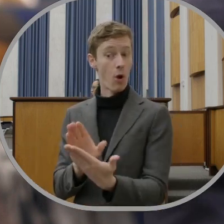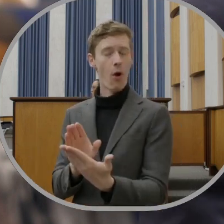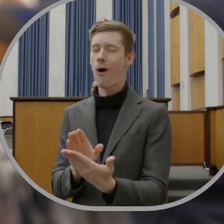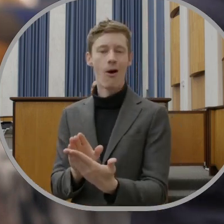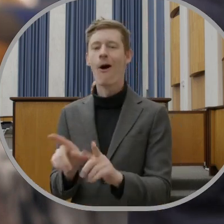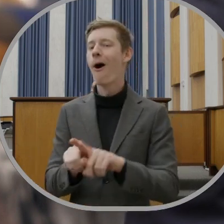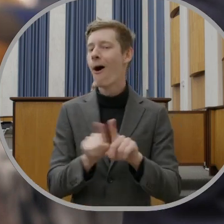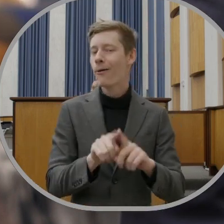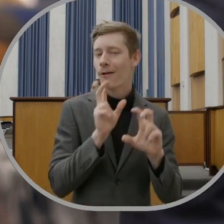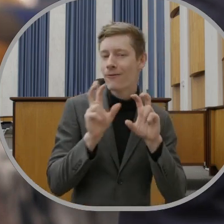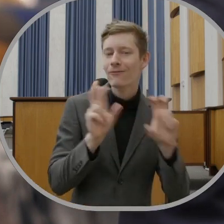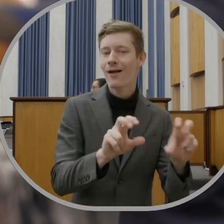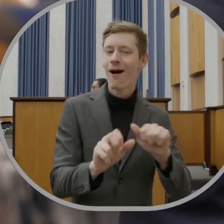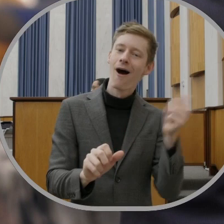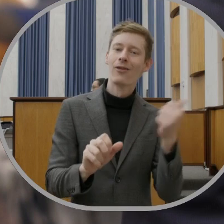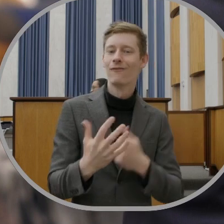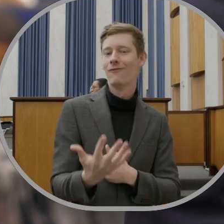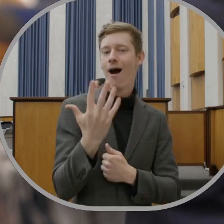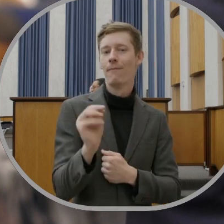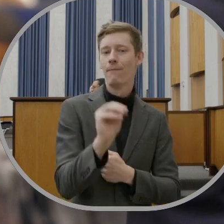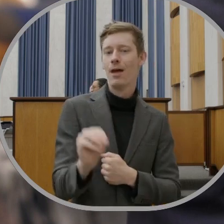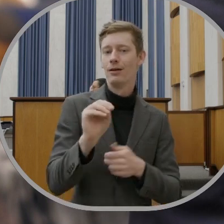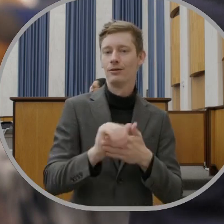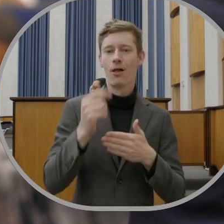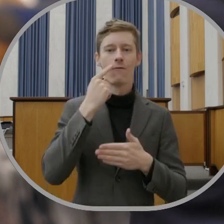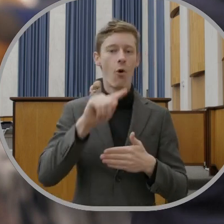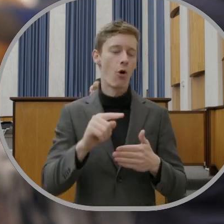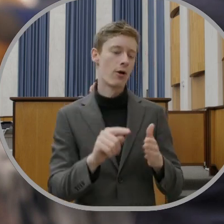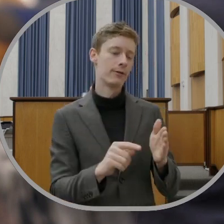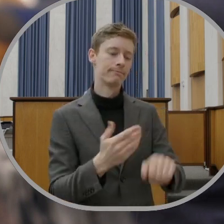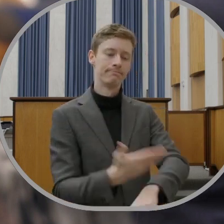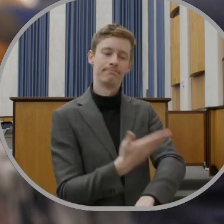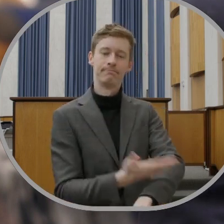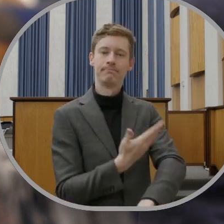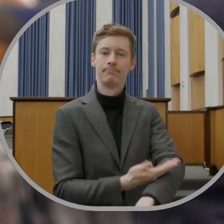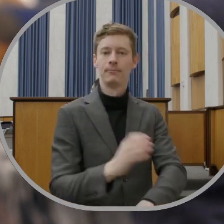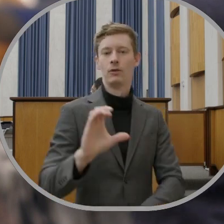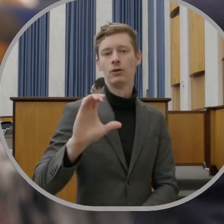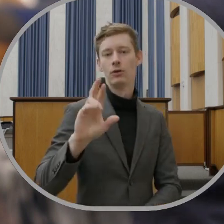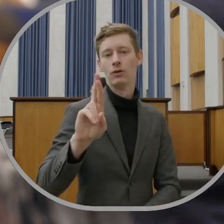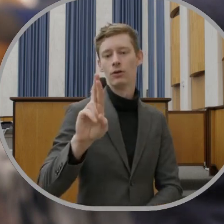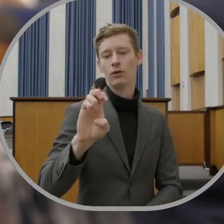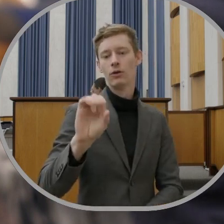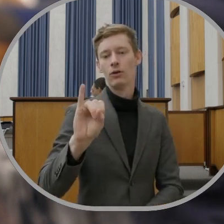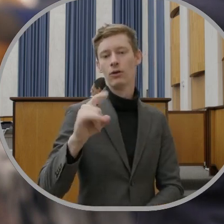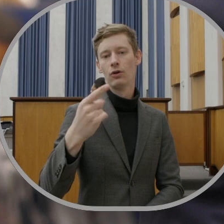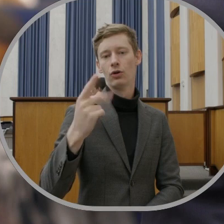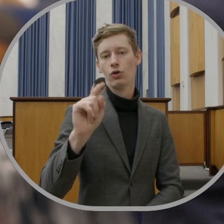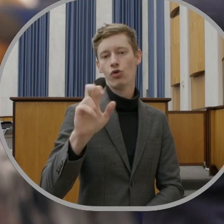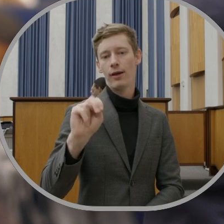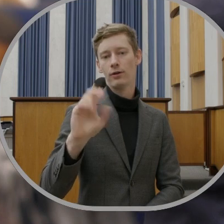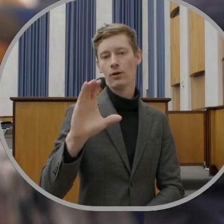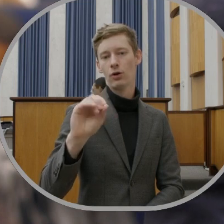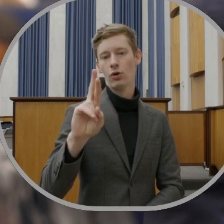investing another $5 million for the redevelopment of Creighton Court. This project is managed by the Richmond Redevelopment